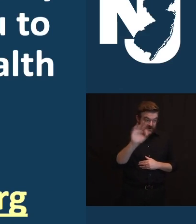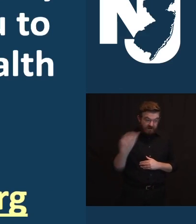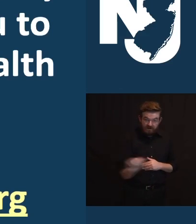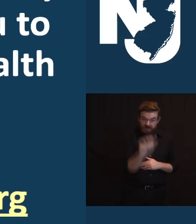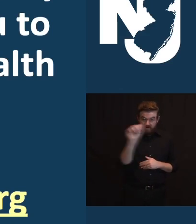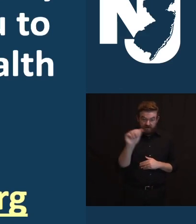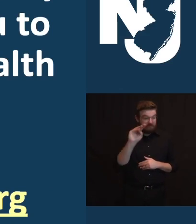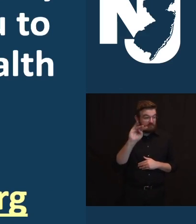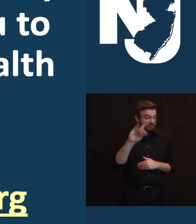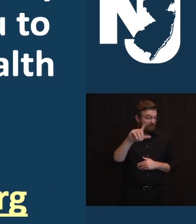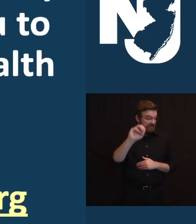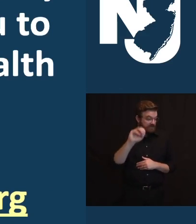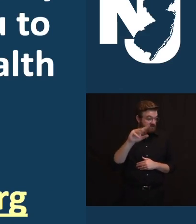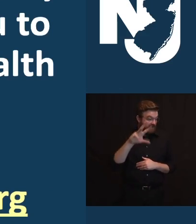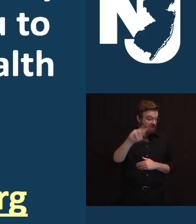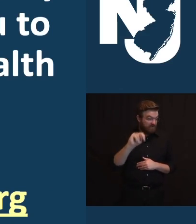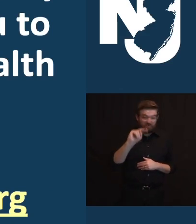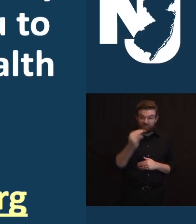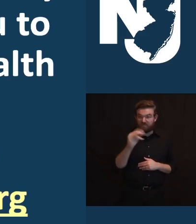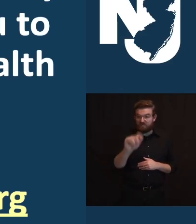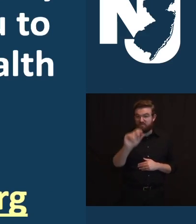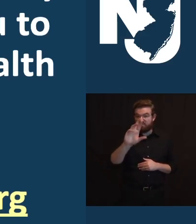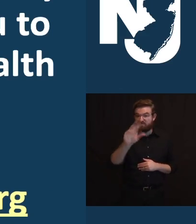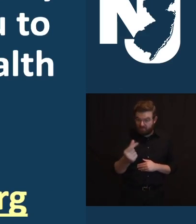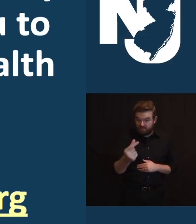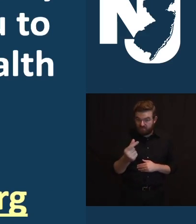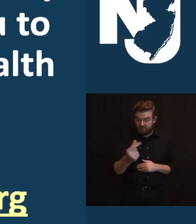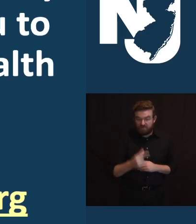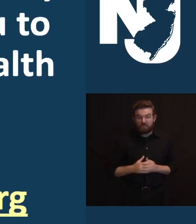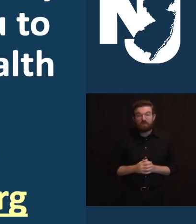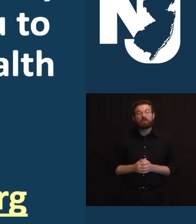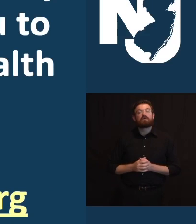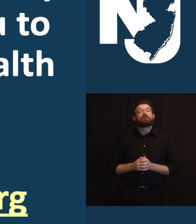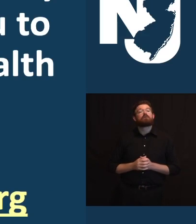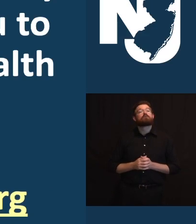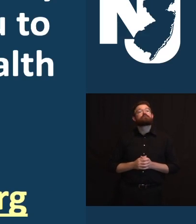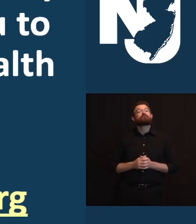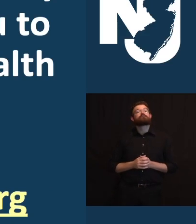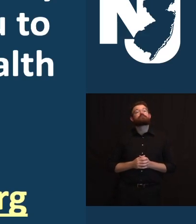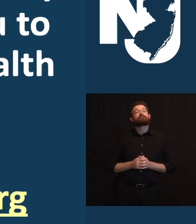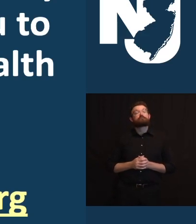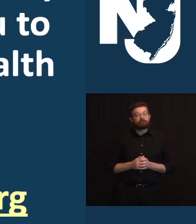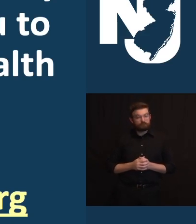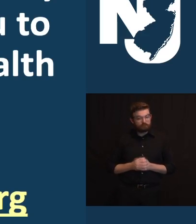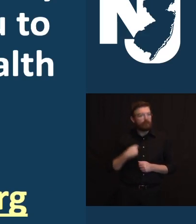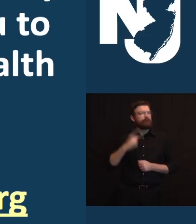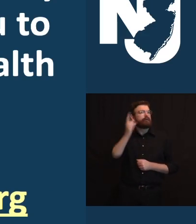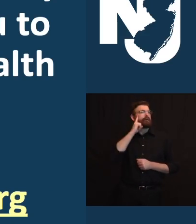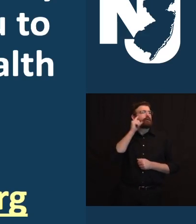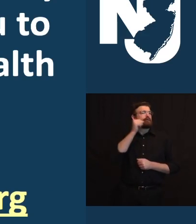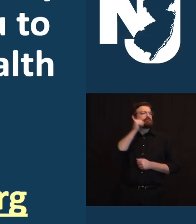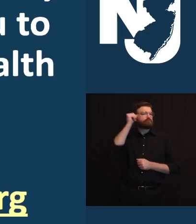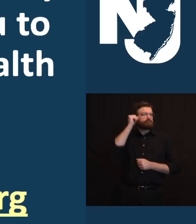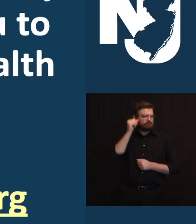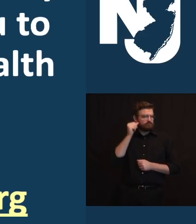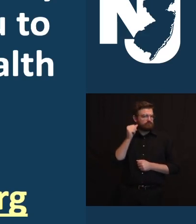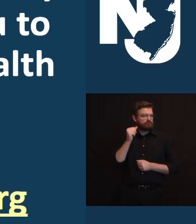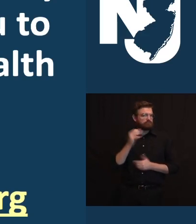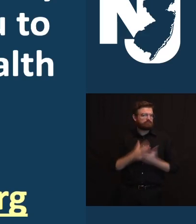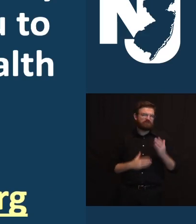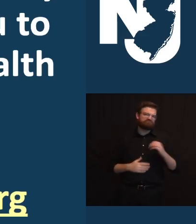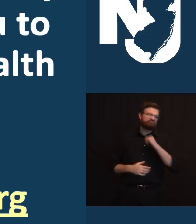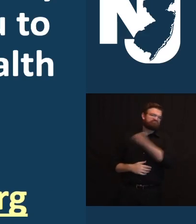had multiple people refuse to cooperate with them, although I'm told by the mayor that that has gotten somewhat better. To be perfectly clear, again, this is